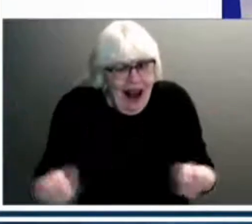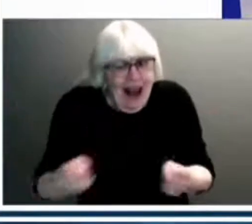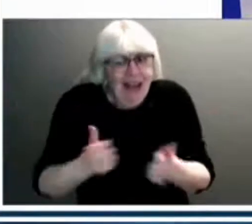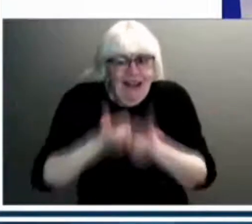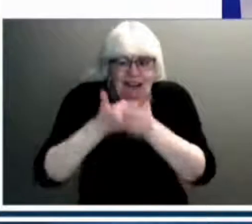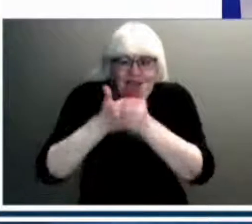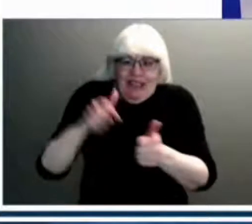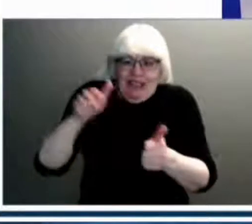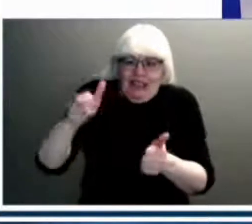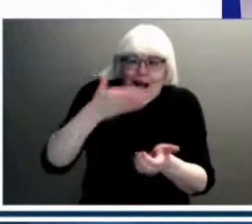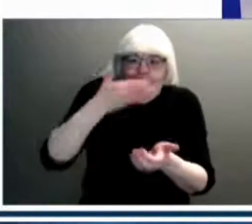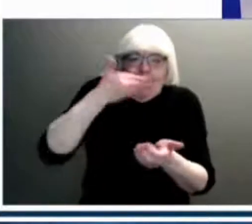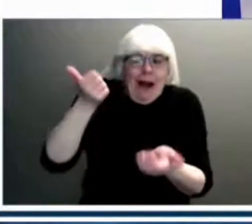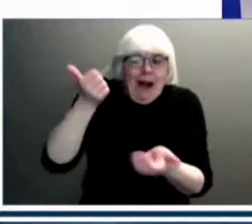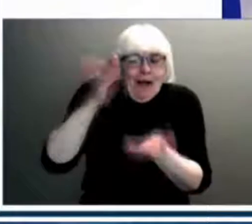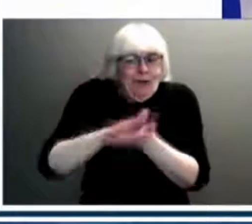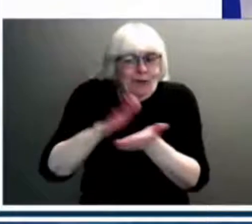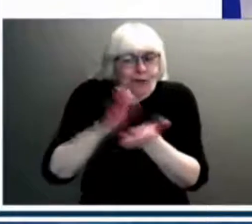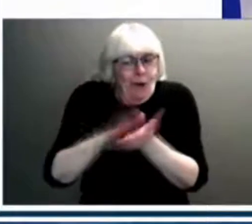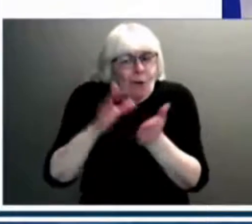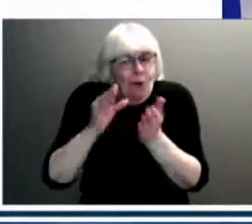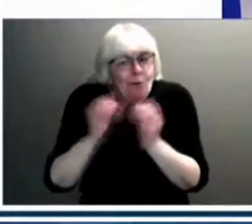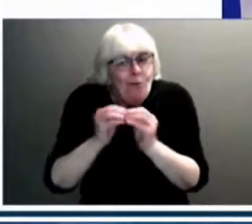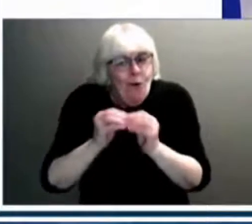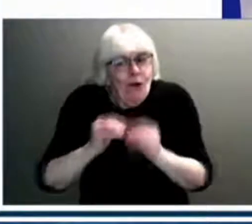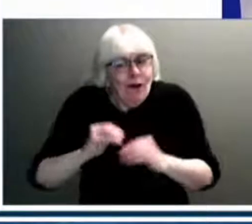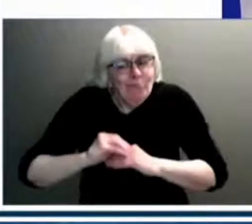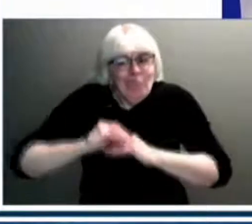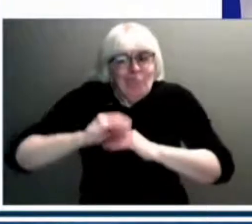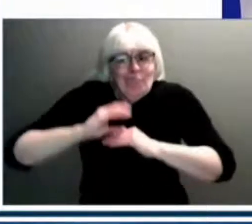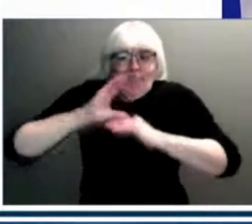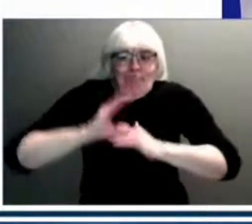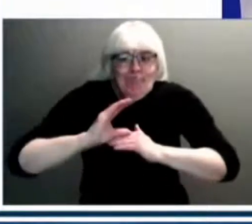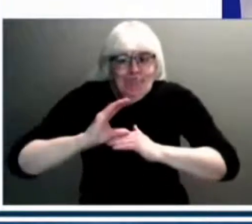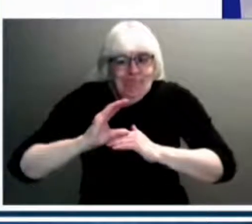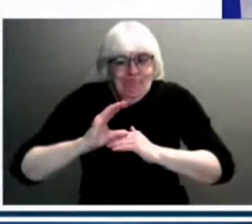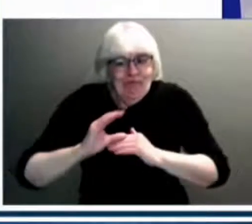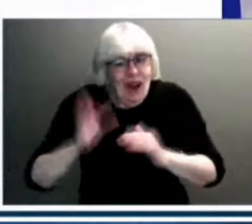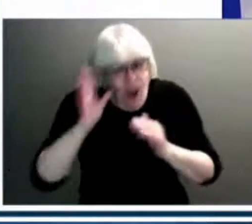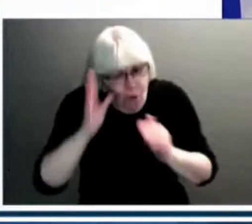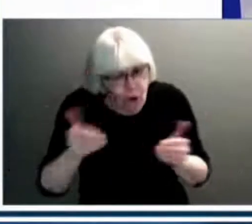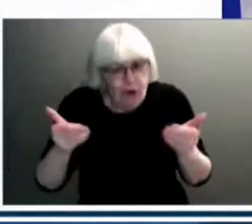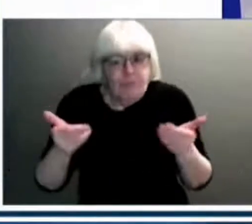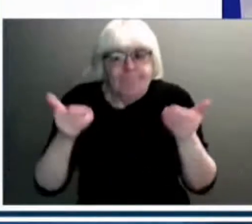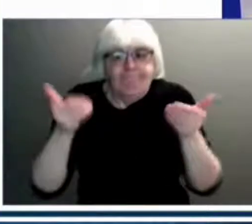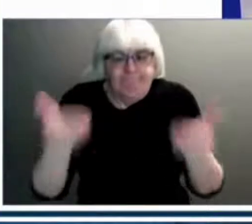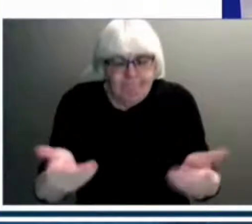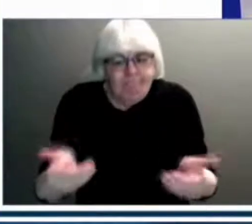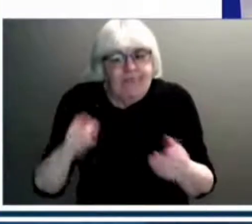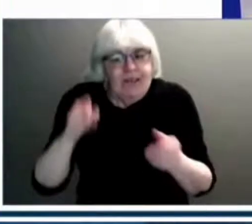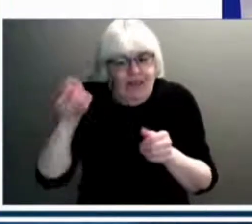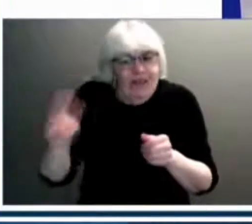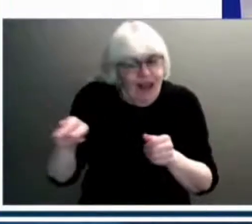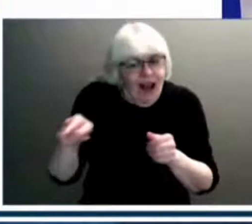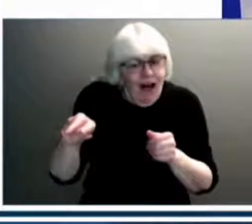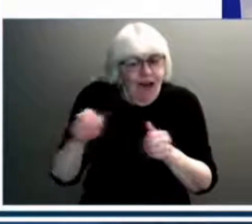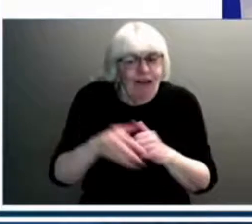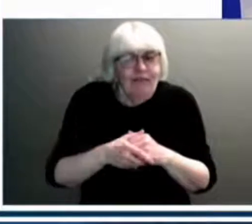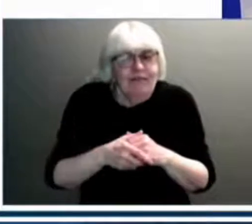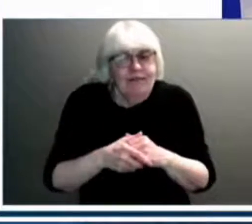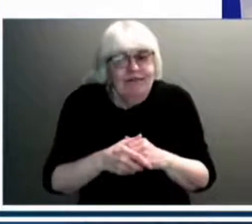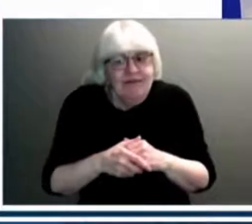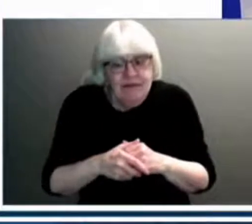safe. We'll move forward. I think we've shown that where necessary to close the school, we will. We did that